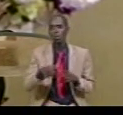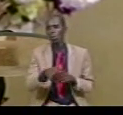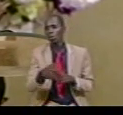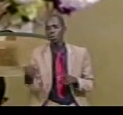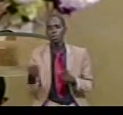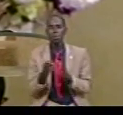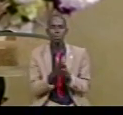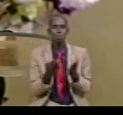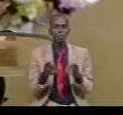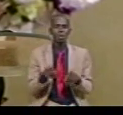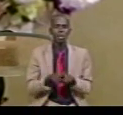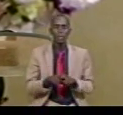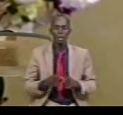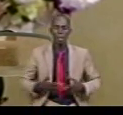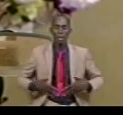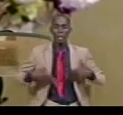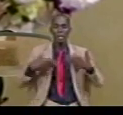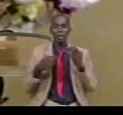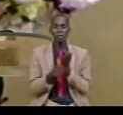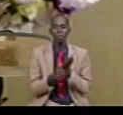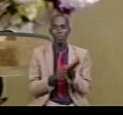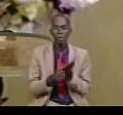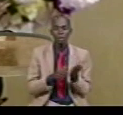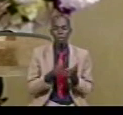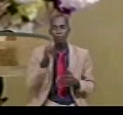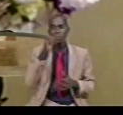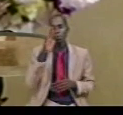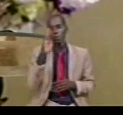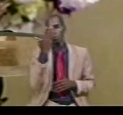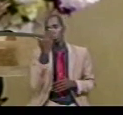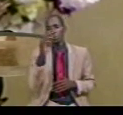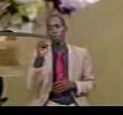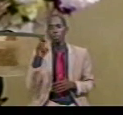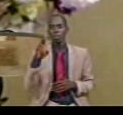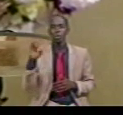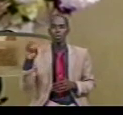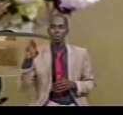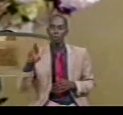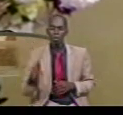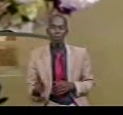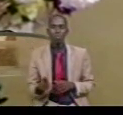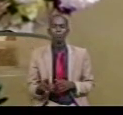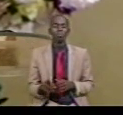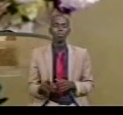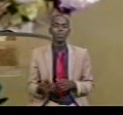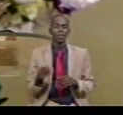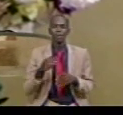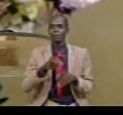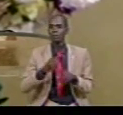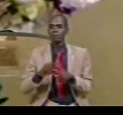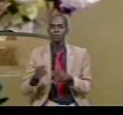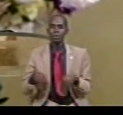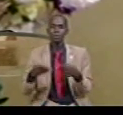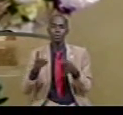Life Magazine, Women Mirror, are endearing believers worldwide